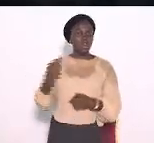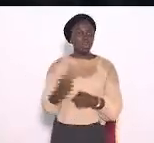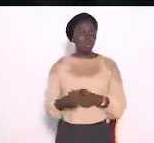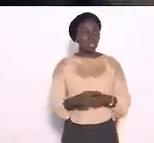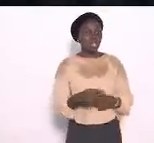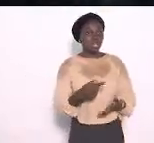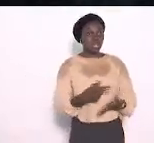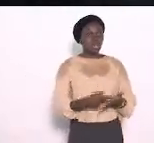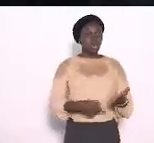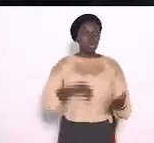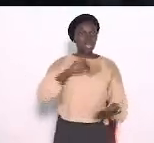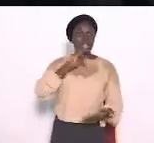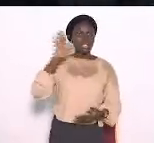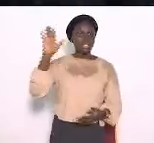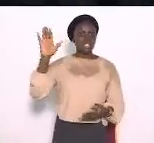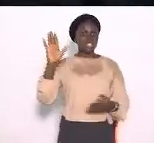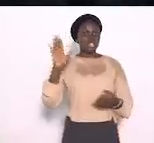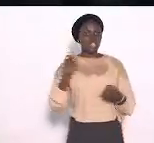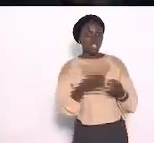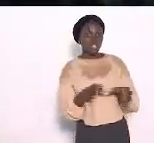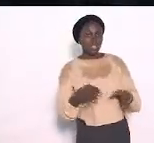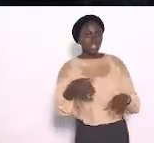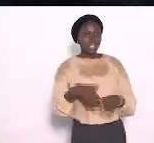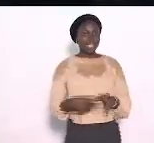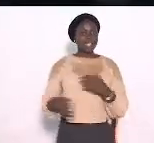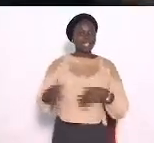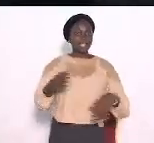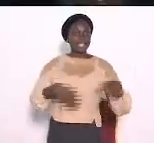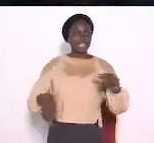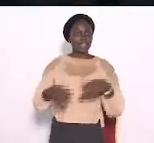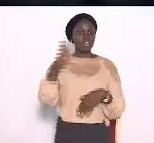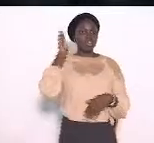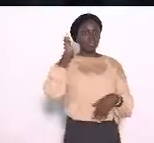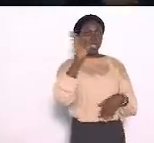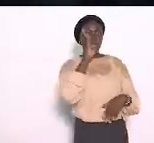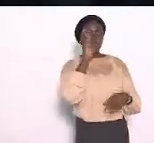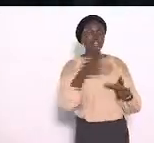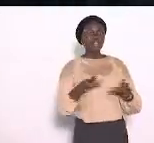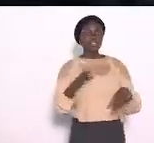in your name and we stand on your word is